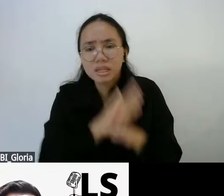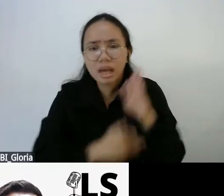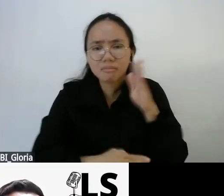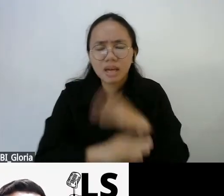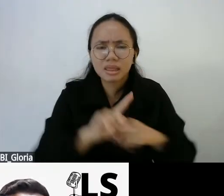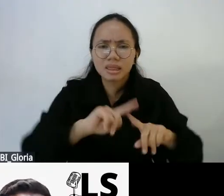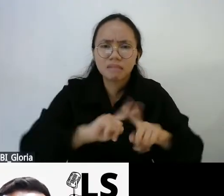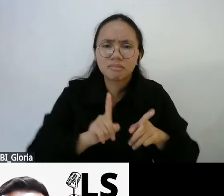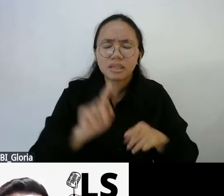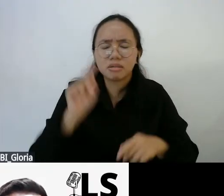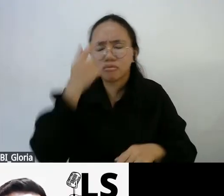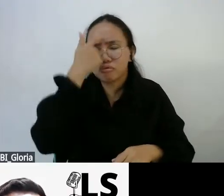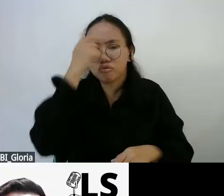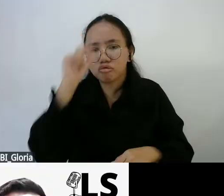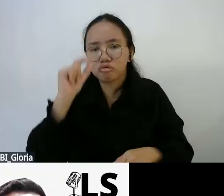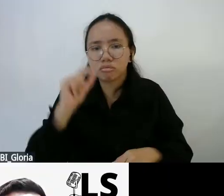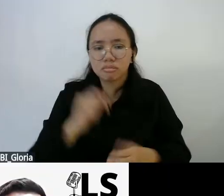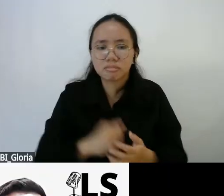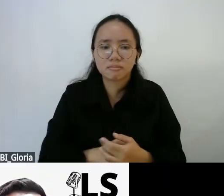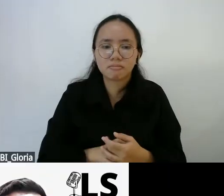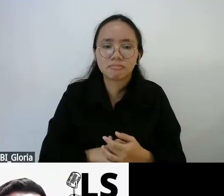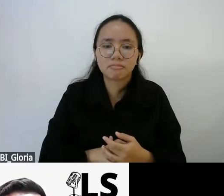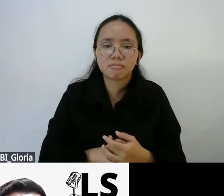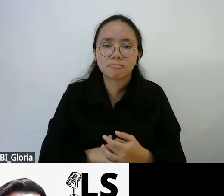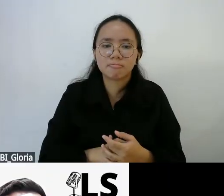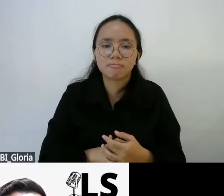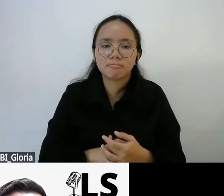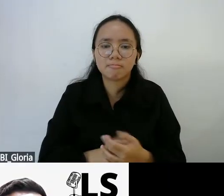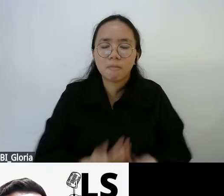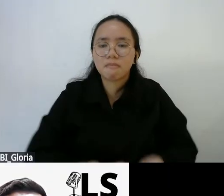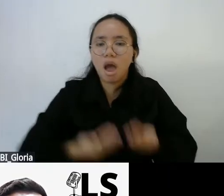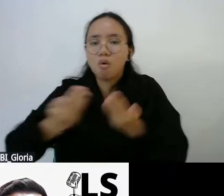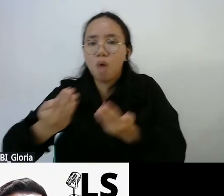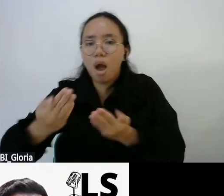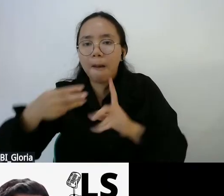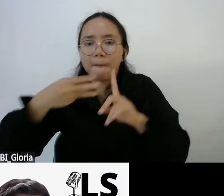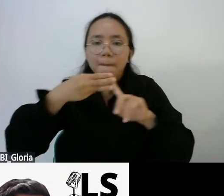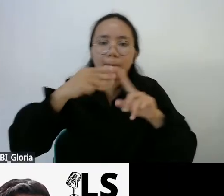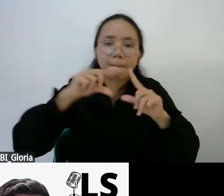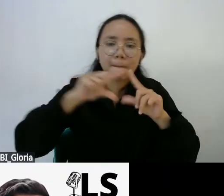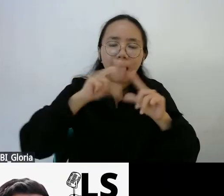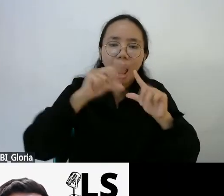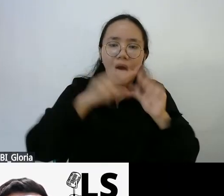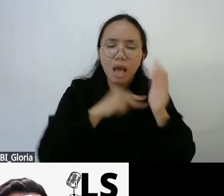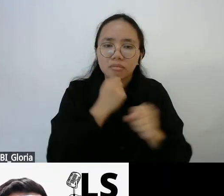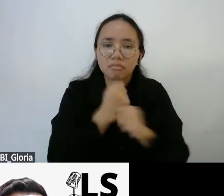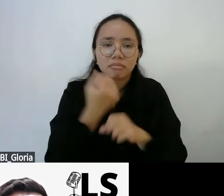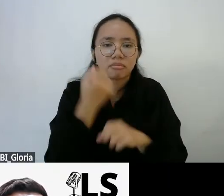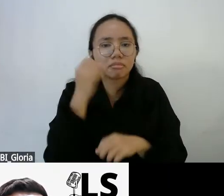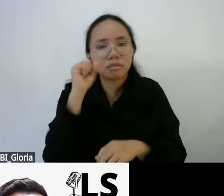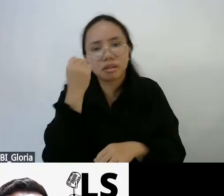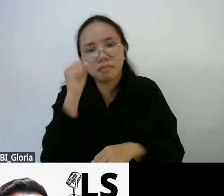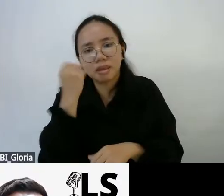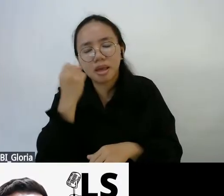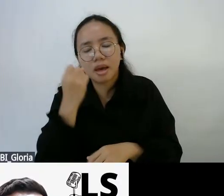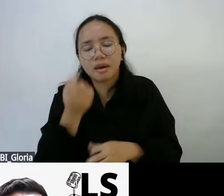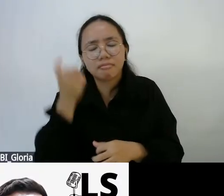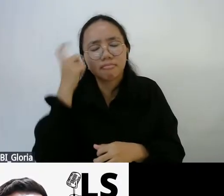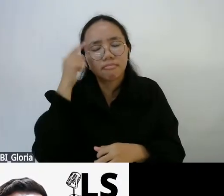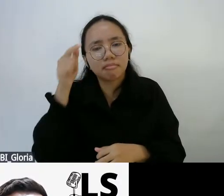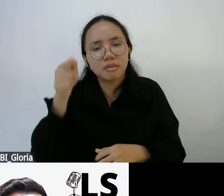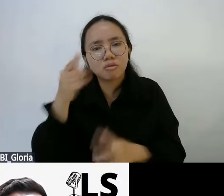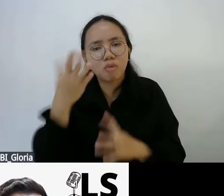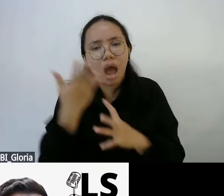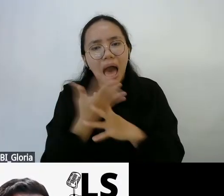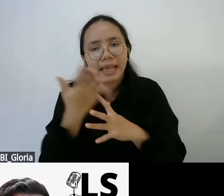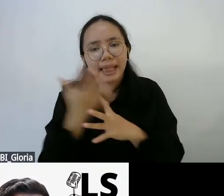make deliveries, not for accessibility. And last month, when we were at the university